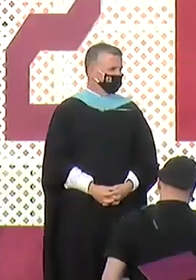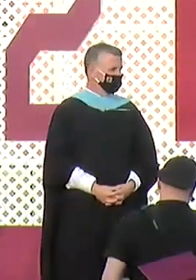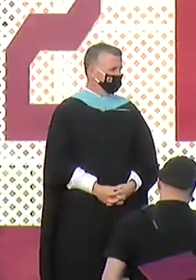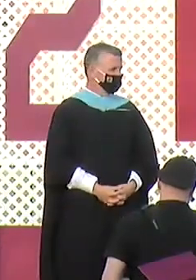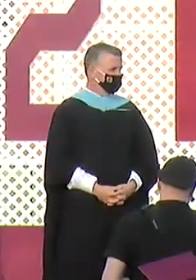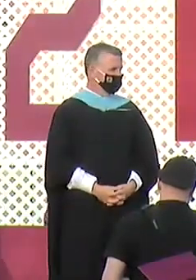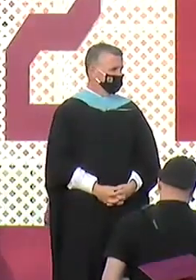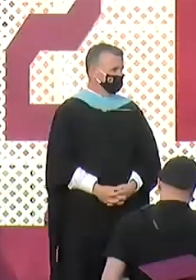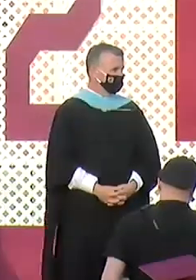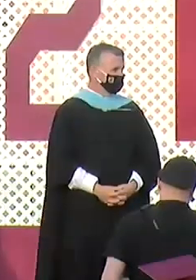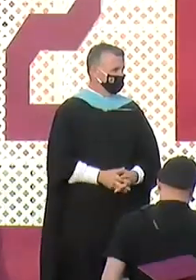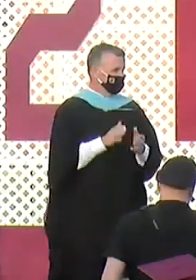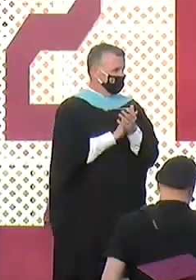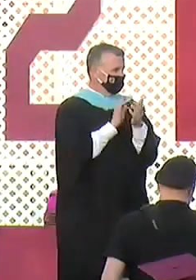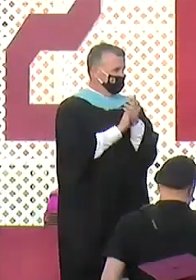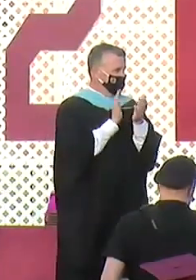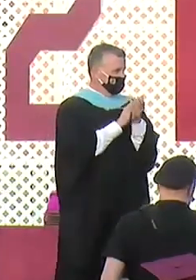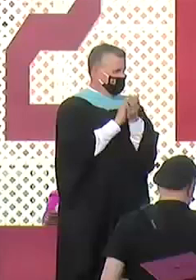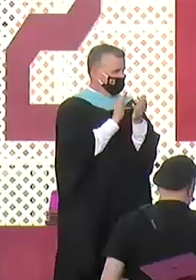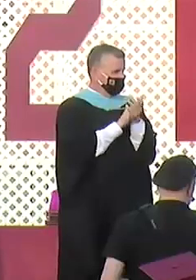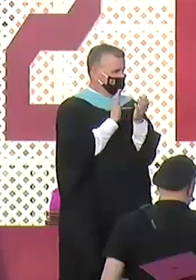Christian Noel Thompson.